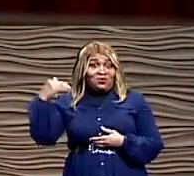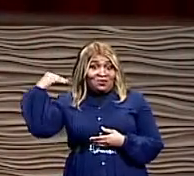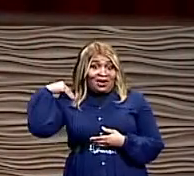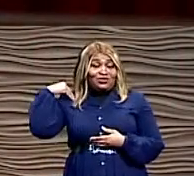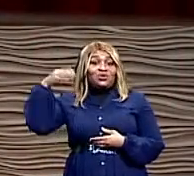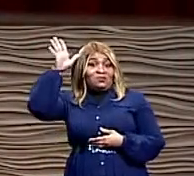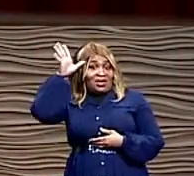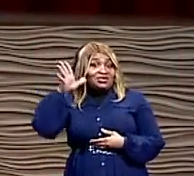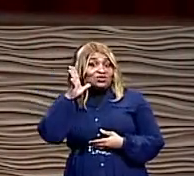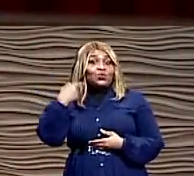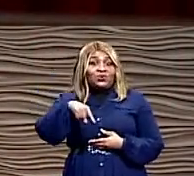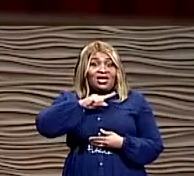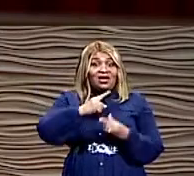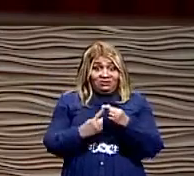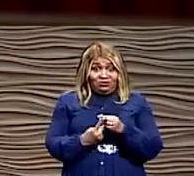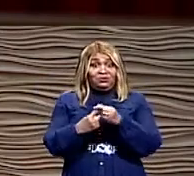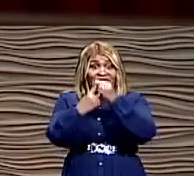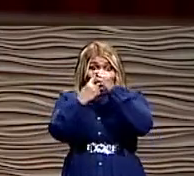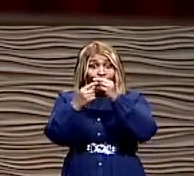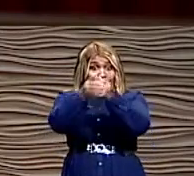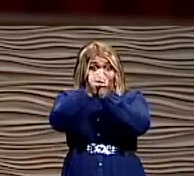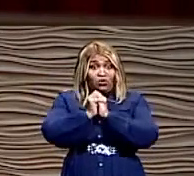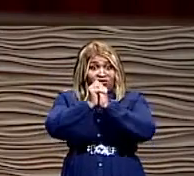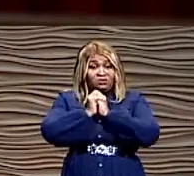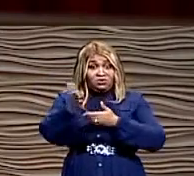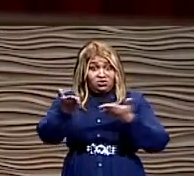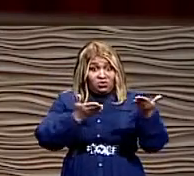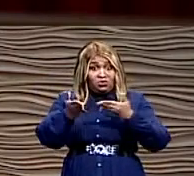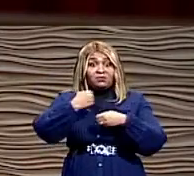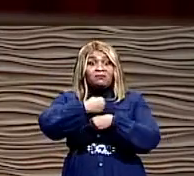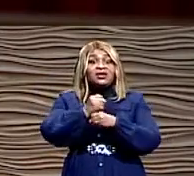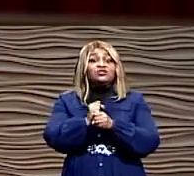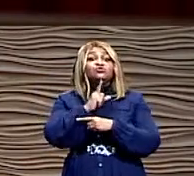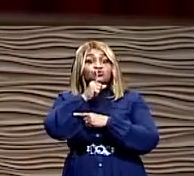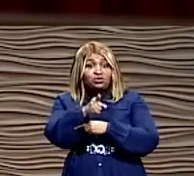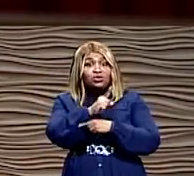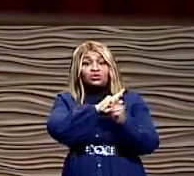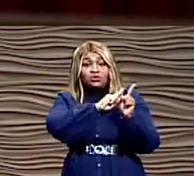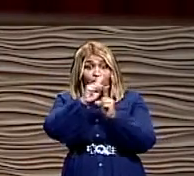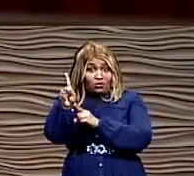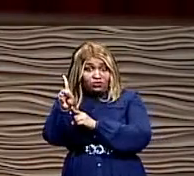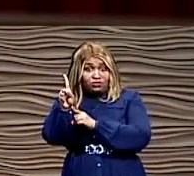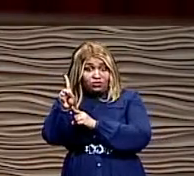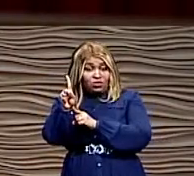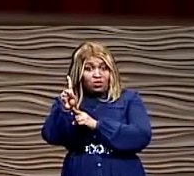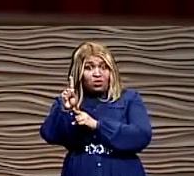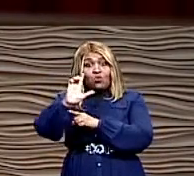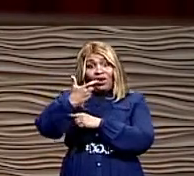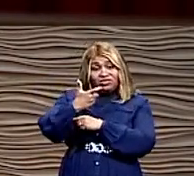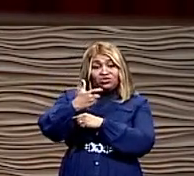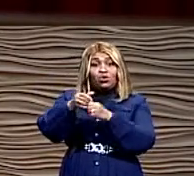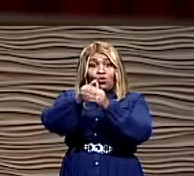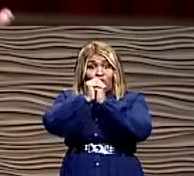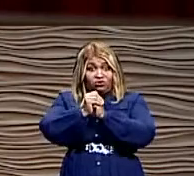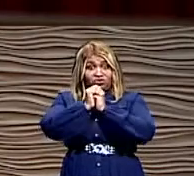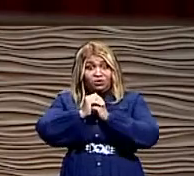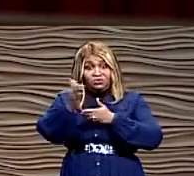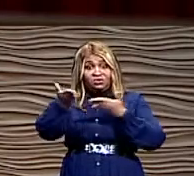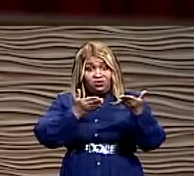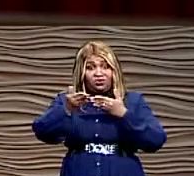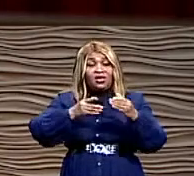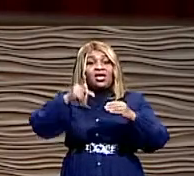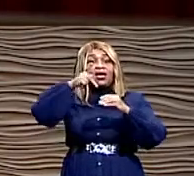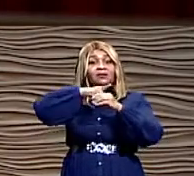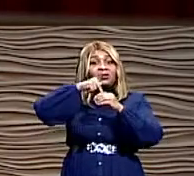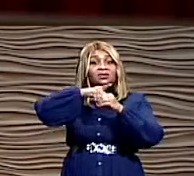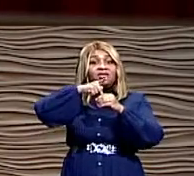worship services for our children and youth, so make sure that you head on over, send them over to watch the worship services and